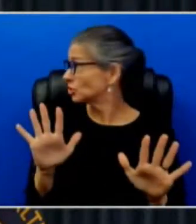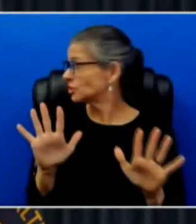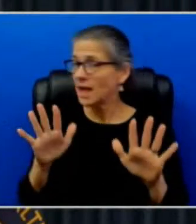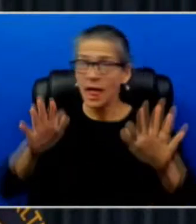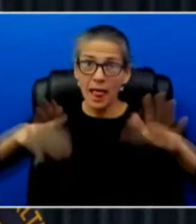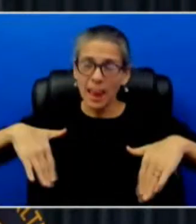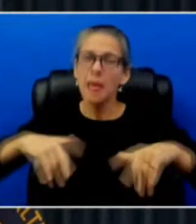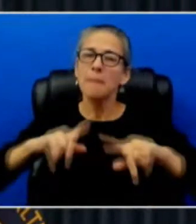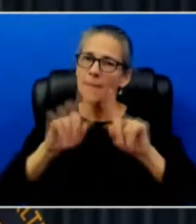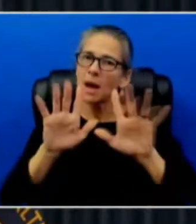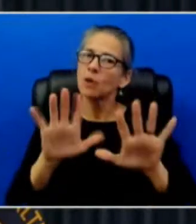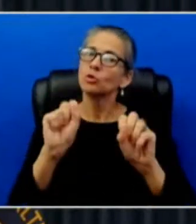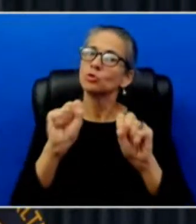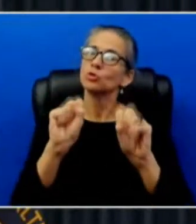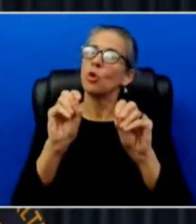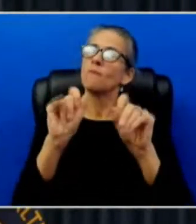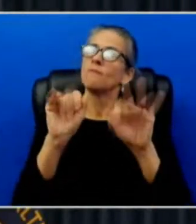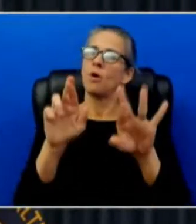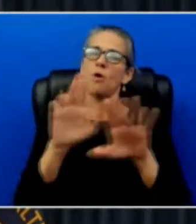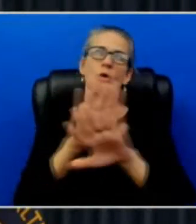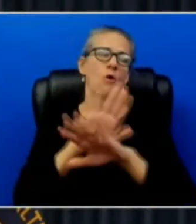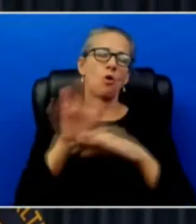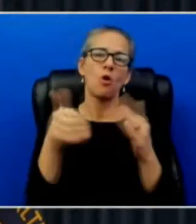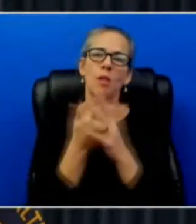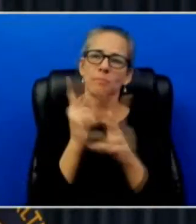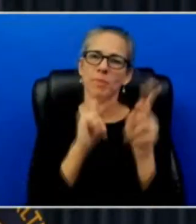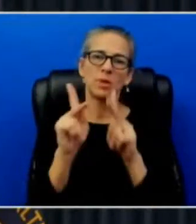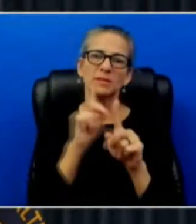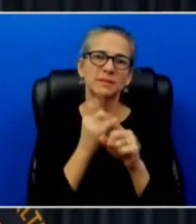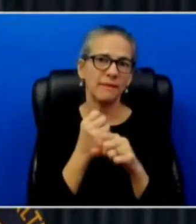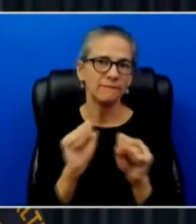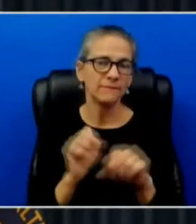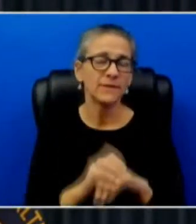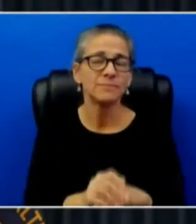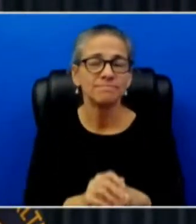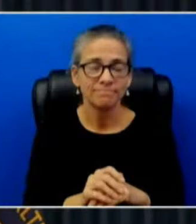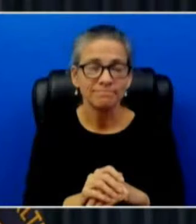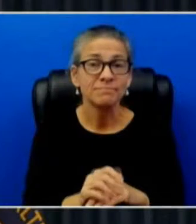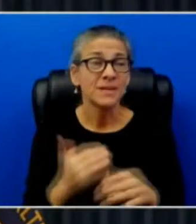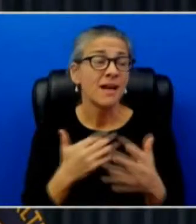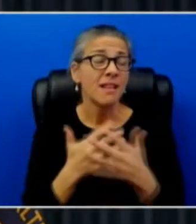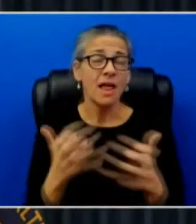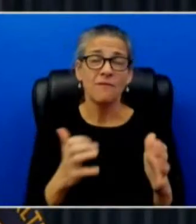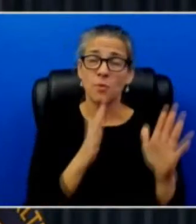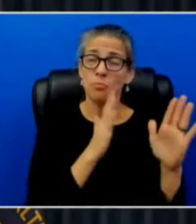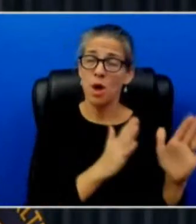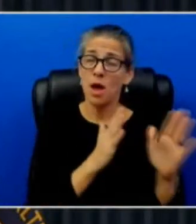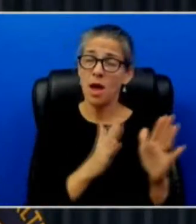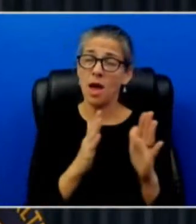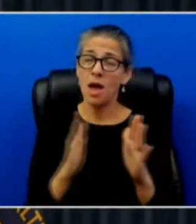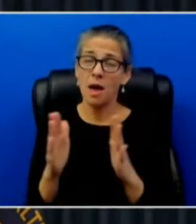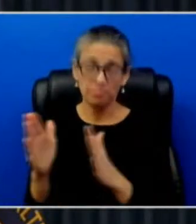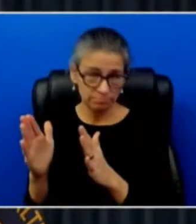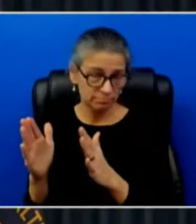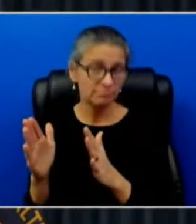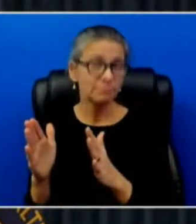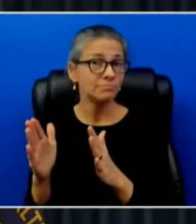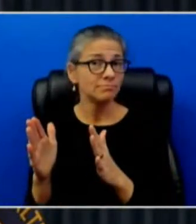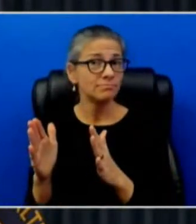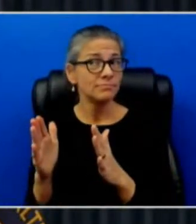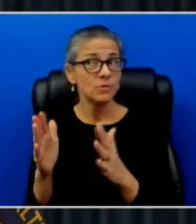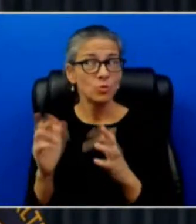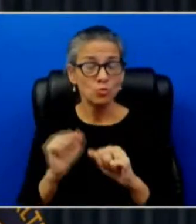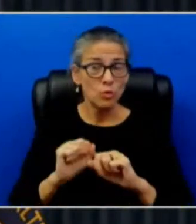safe. We've had a lot of prep time, but there's still a lot of work to do, and the most important thing that people can do